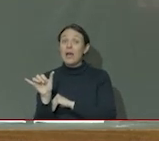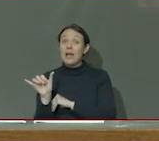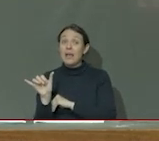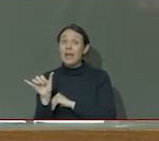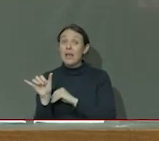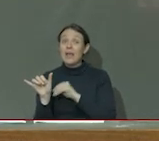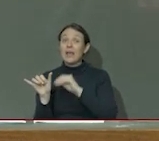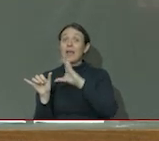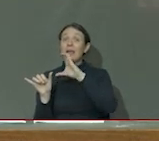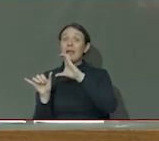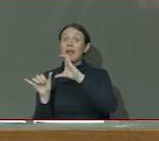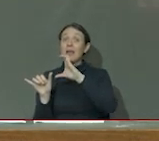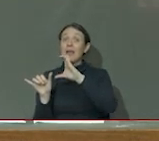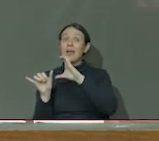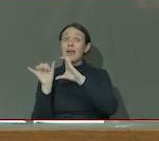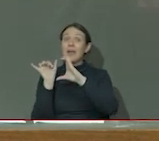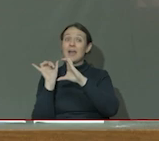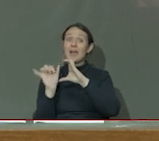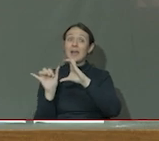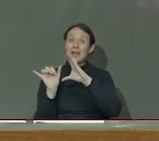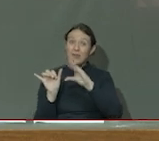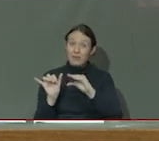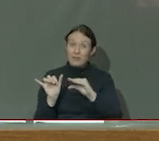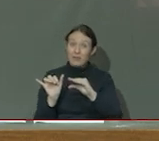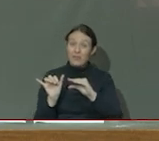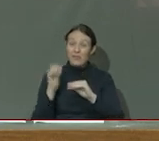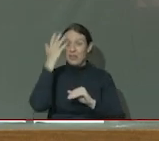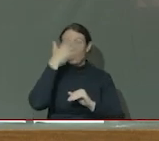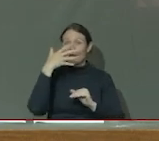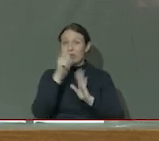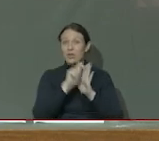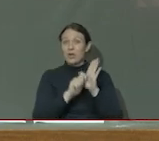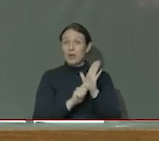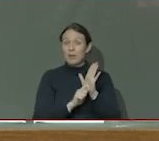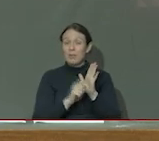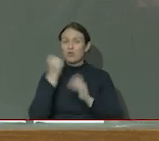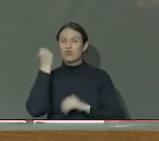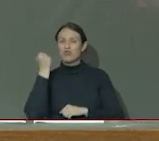Big letter Y and? What is the phenotype of this plant?